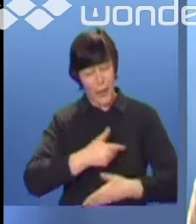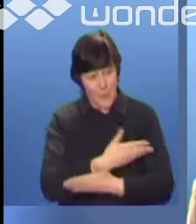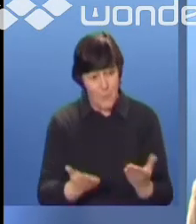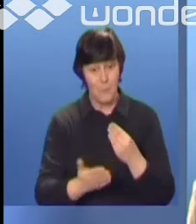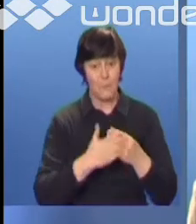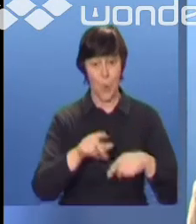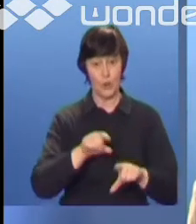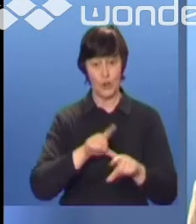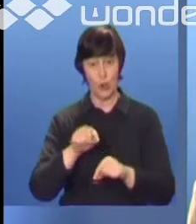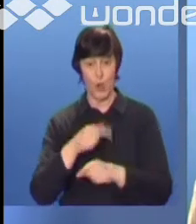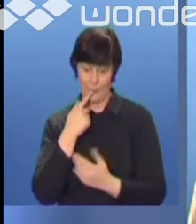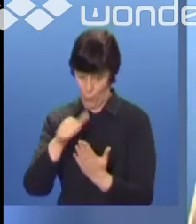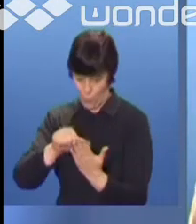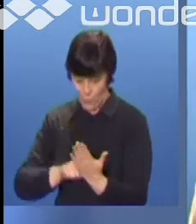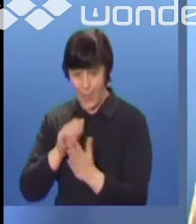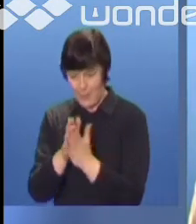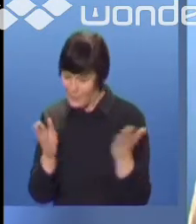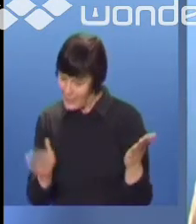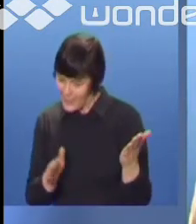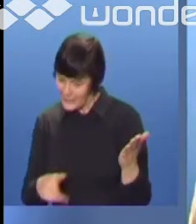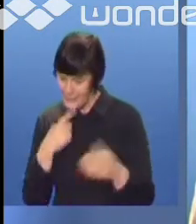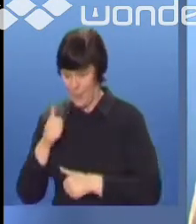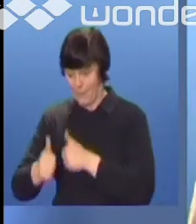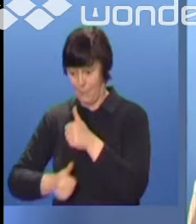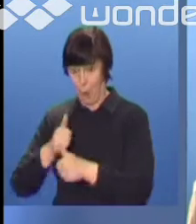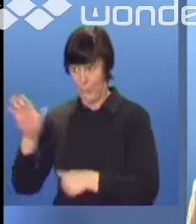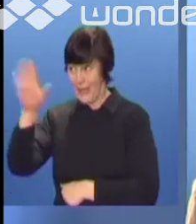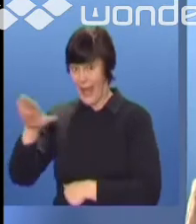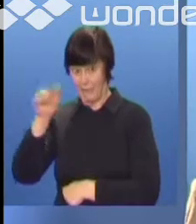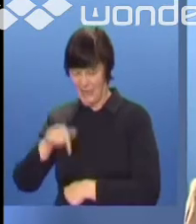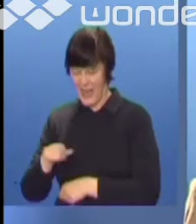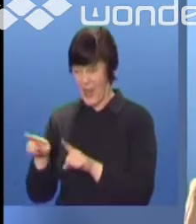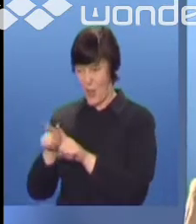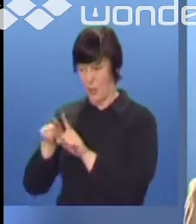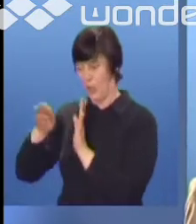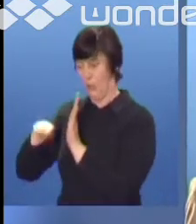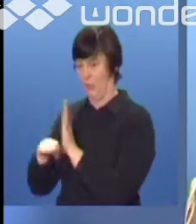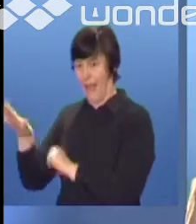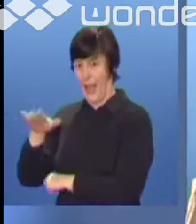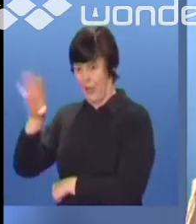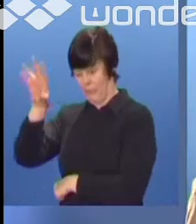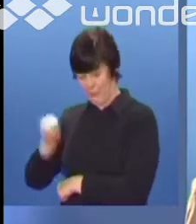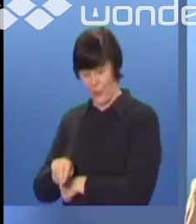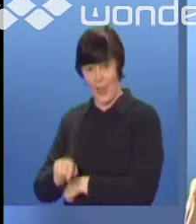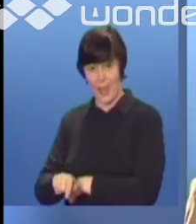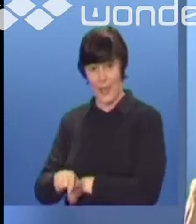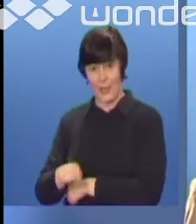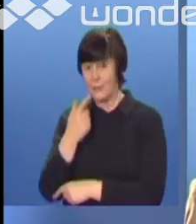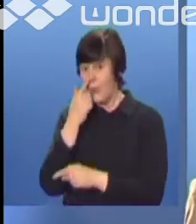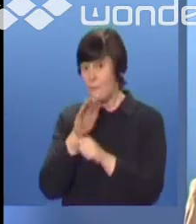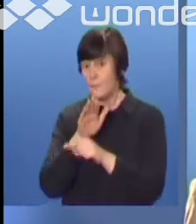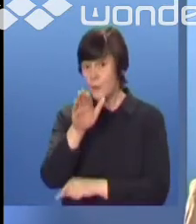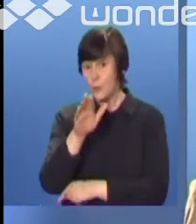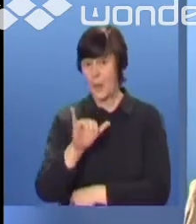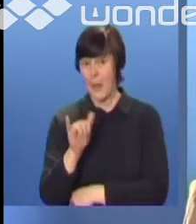options, Locata will be advertising properties in areas where housing is in less demand. Yes, and with the possible introduction of shared ownership homes